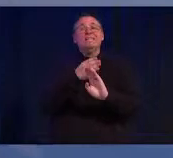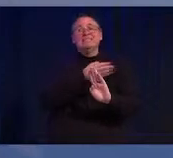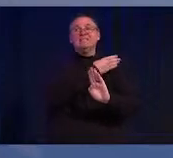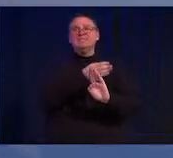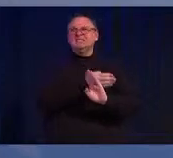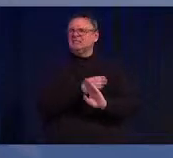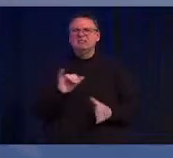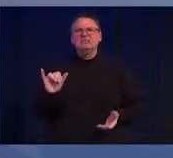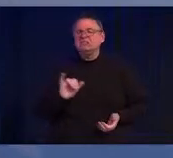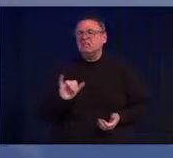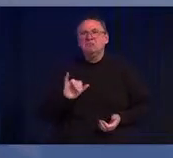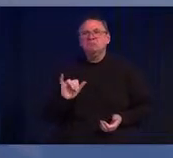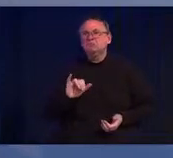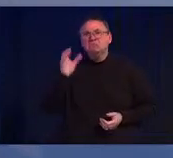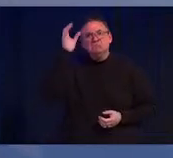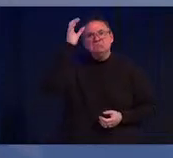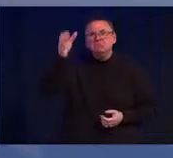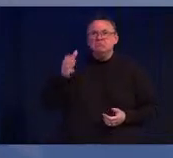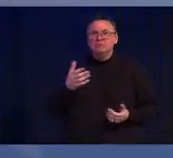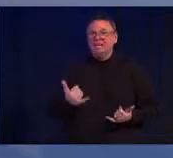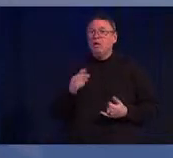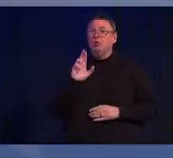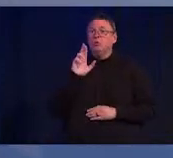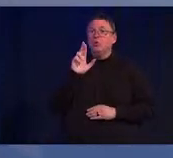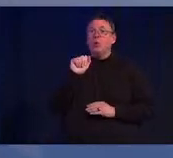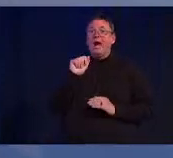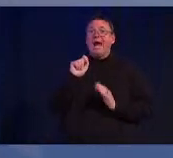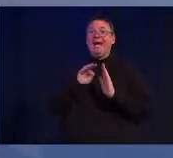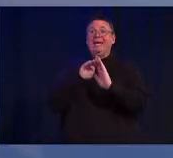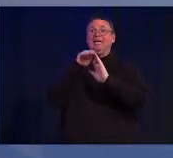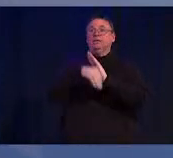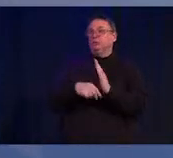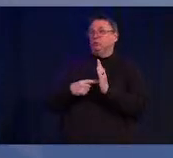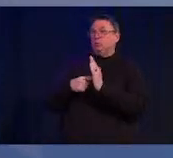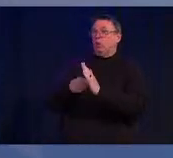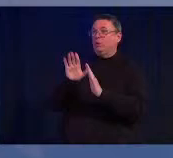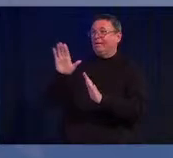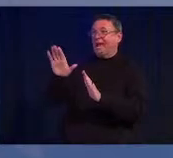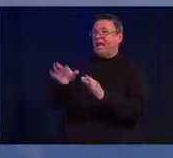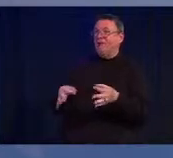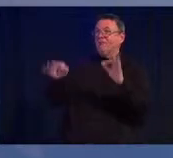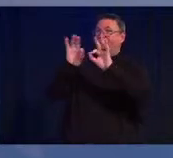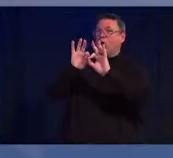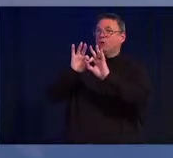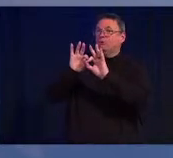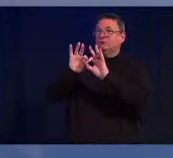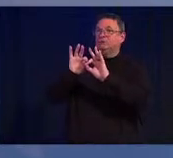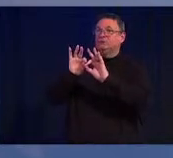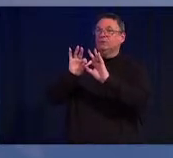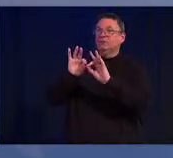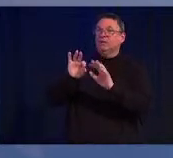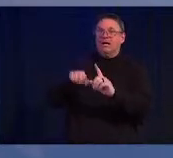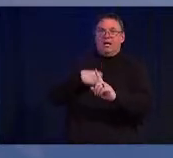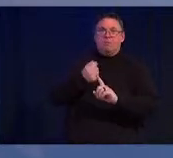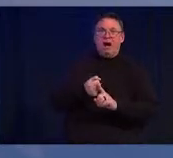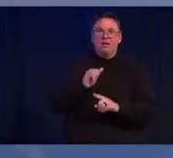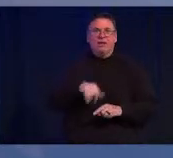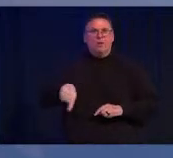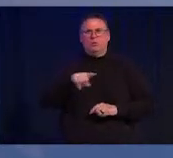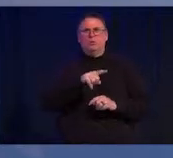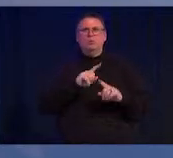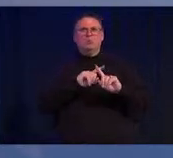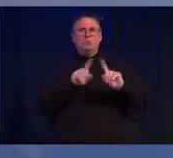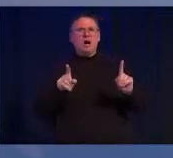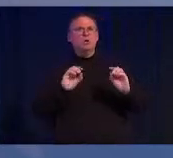their rates down to reflect the increase in assessed value, it won't impact them at all. For the ones that